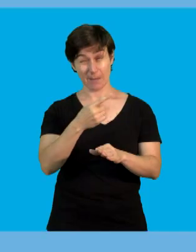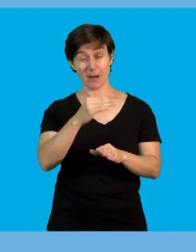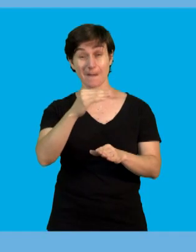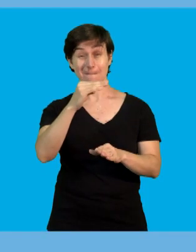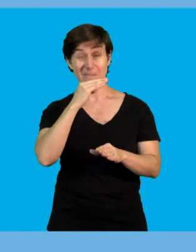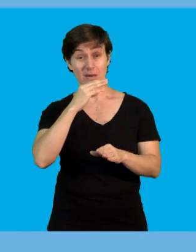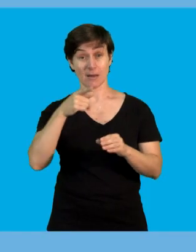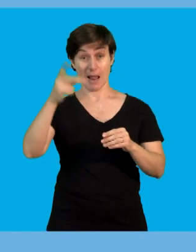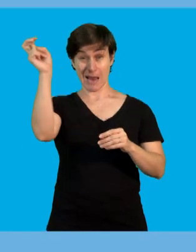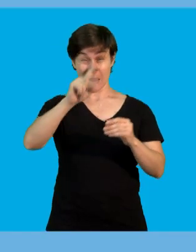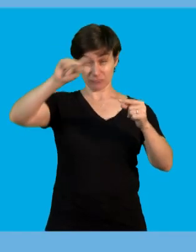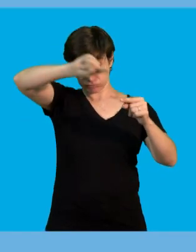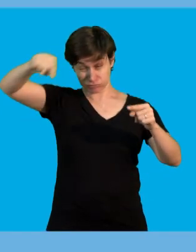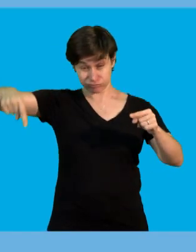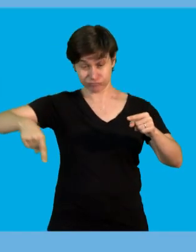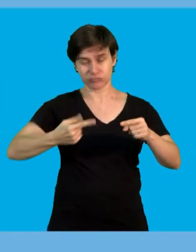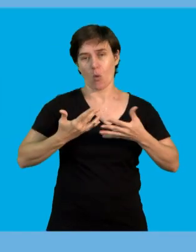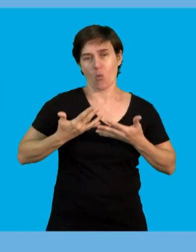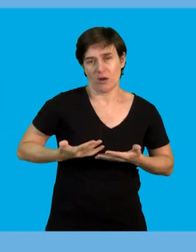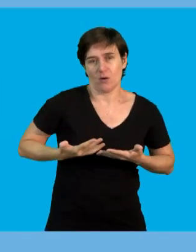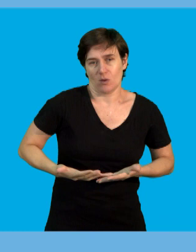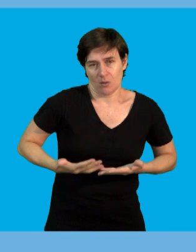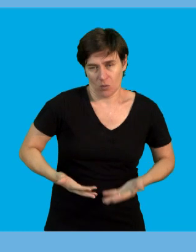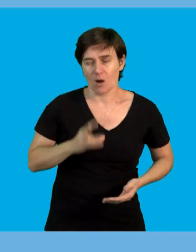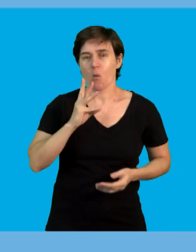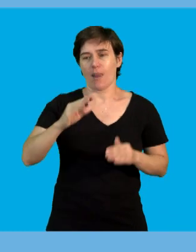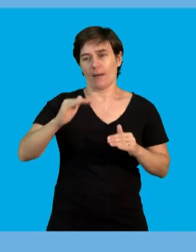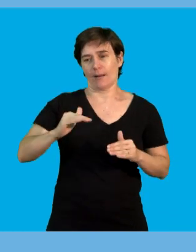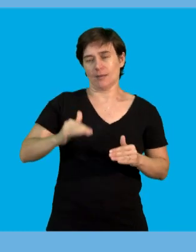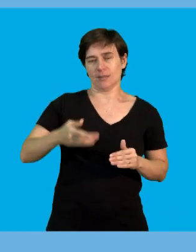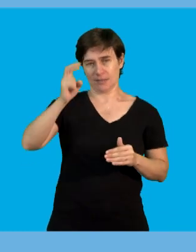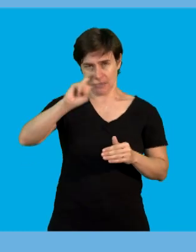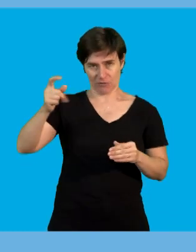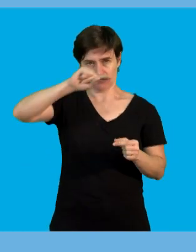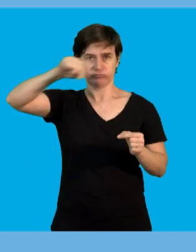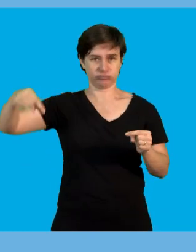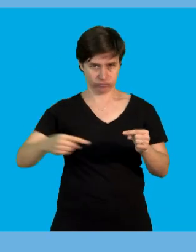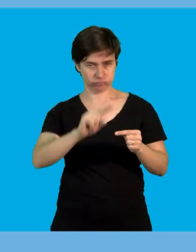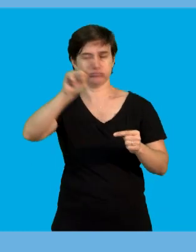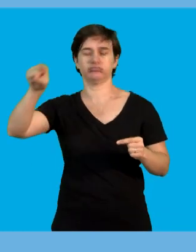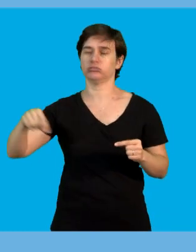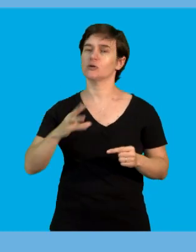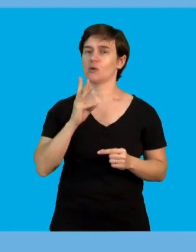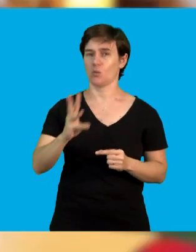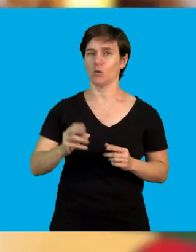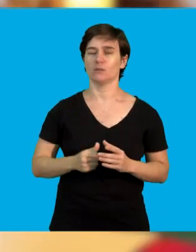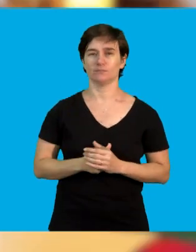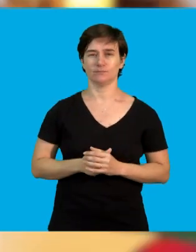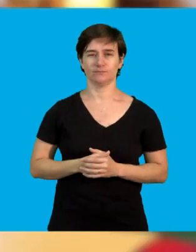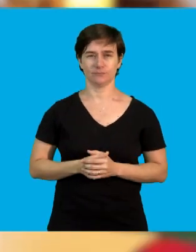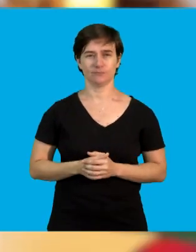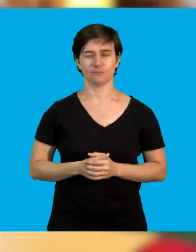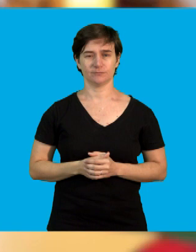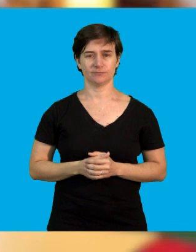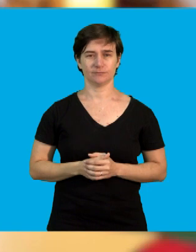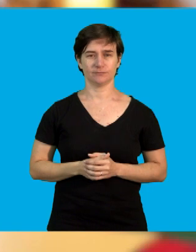the current strength is going to decrease. So in other words, in series or in a series circuit, the more resistors we have, the current strength